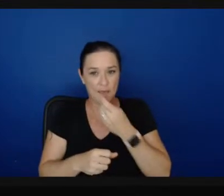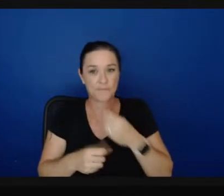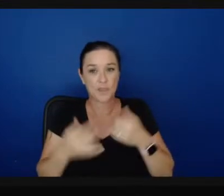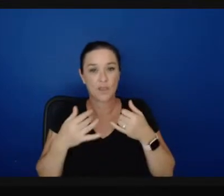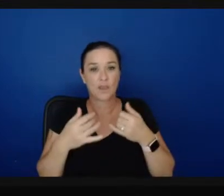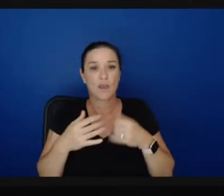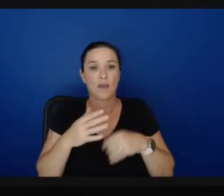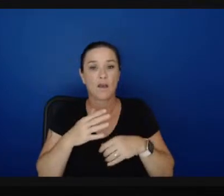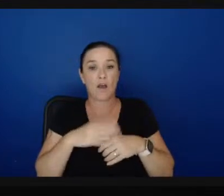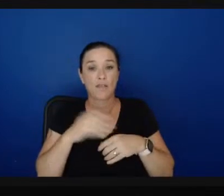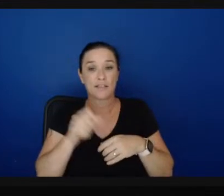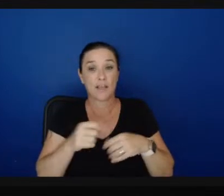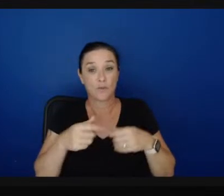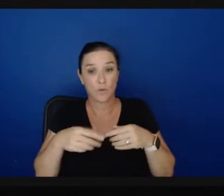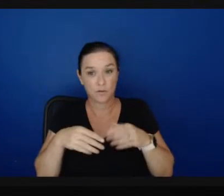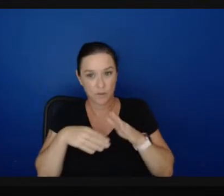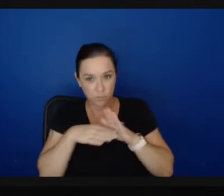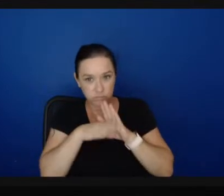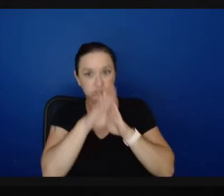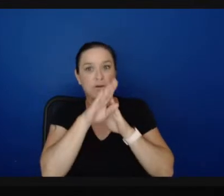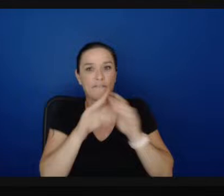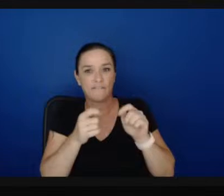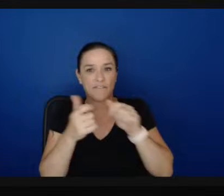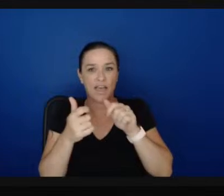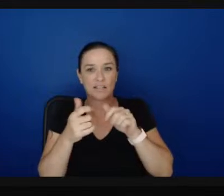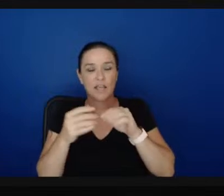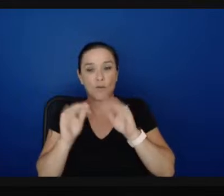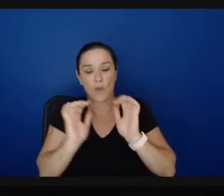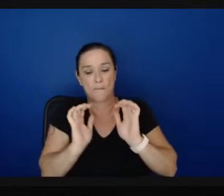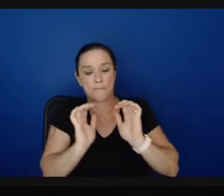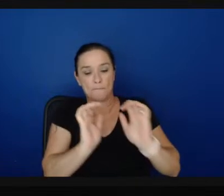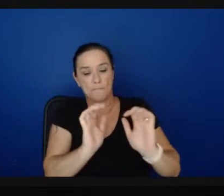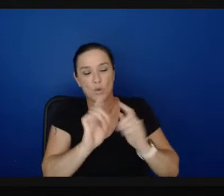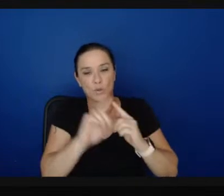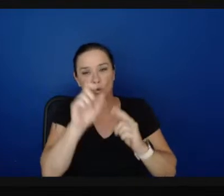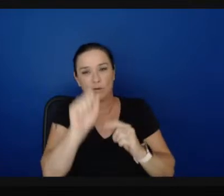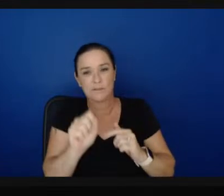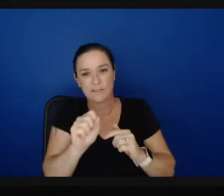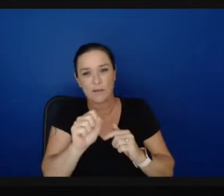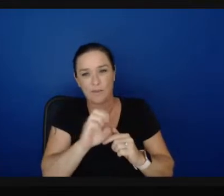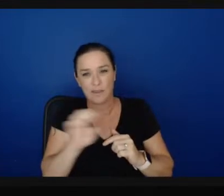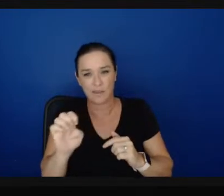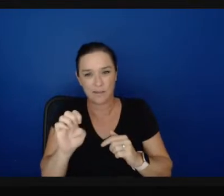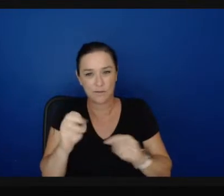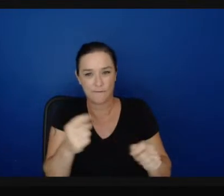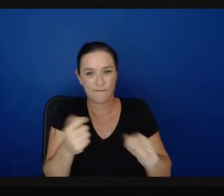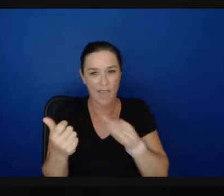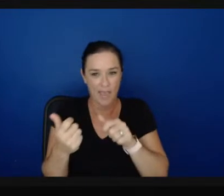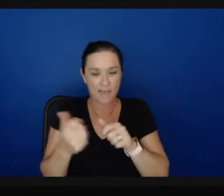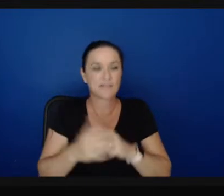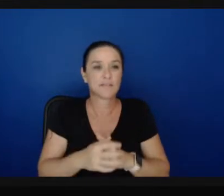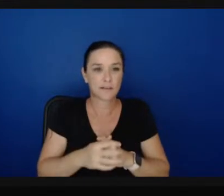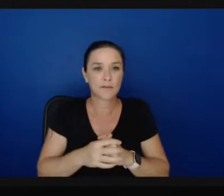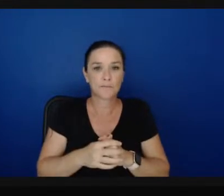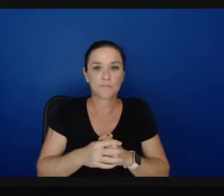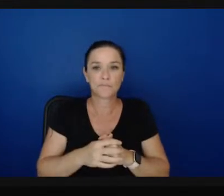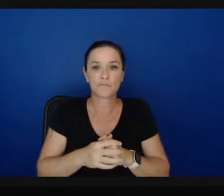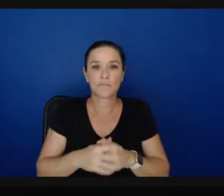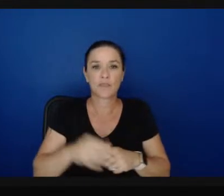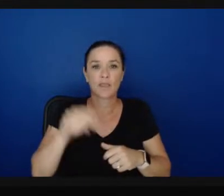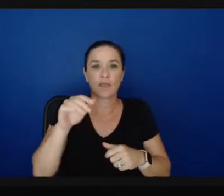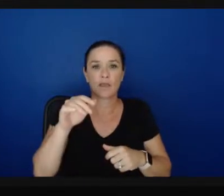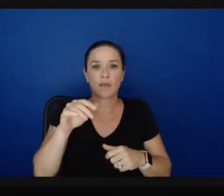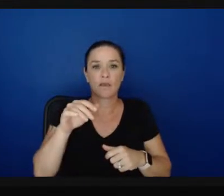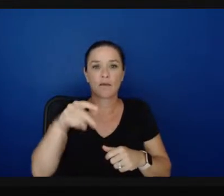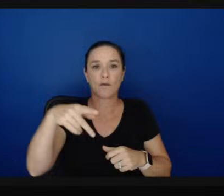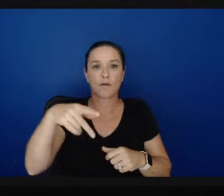quite fast and being pushed to the southeast quite fast. At Ahua, at